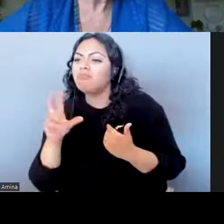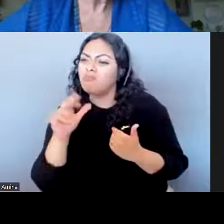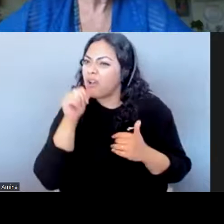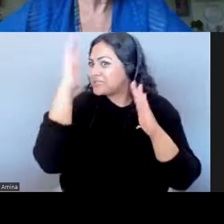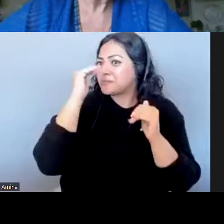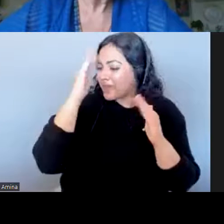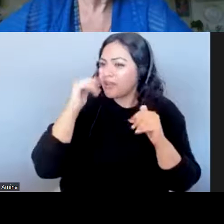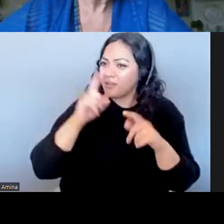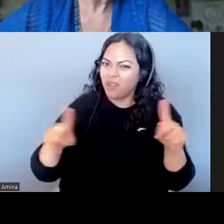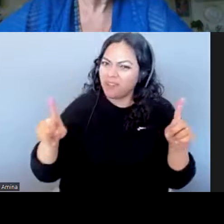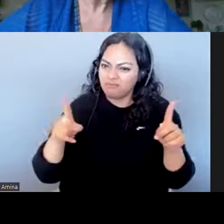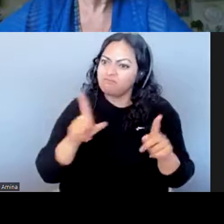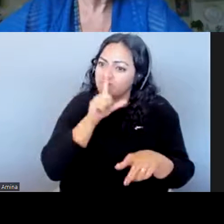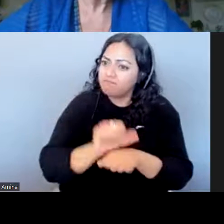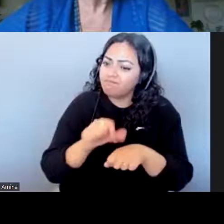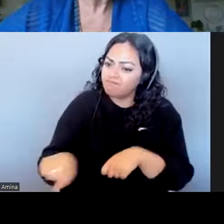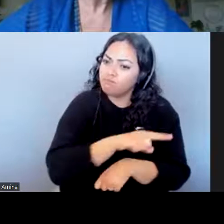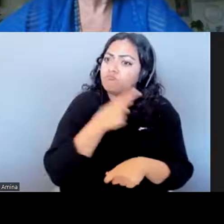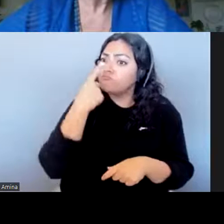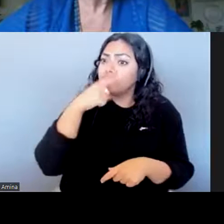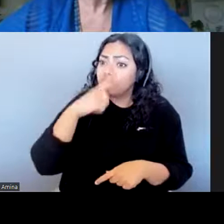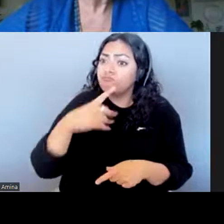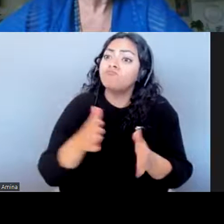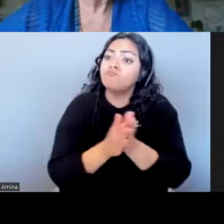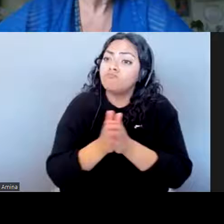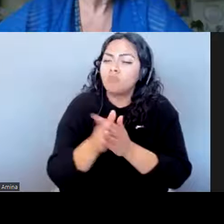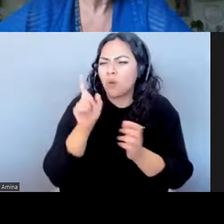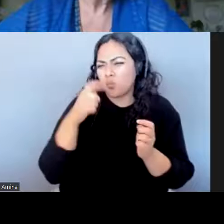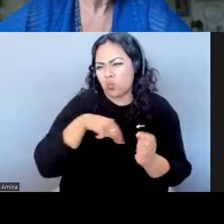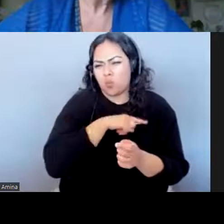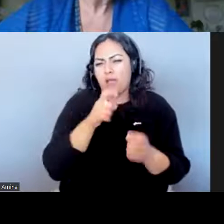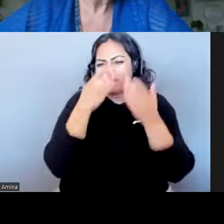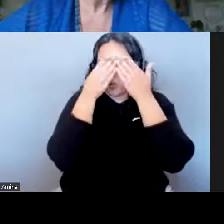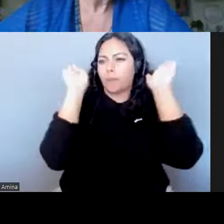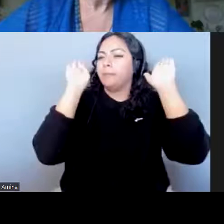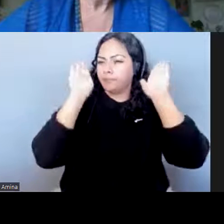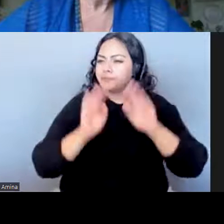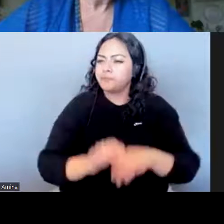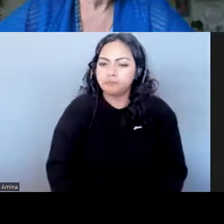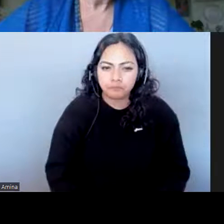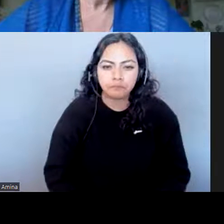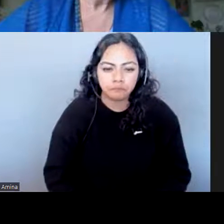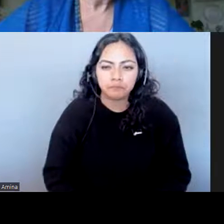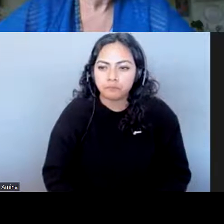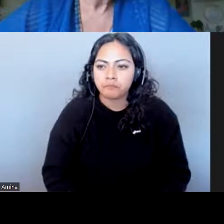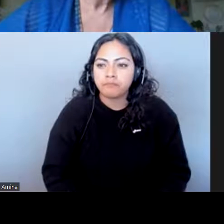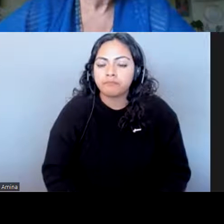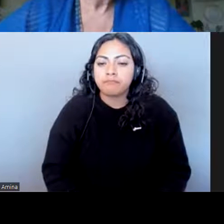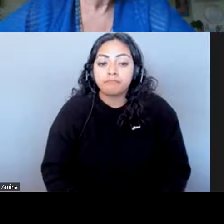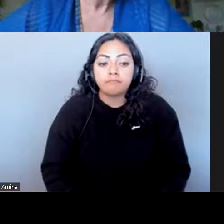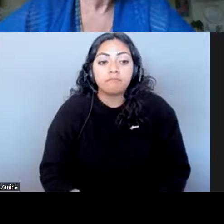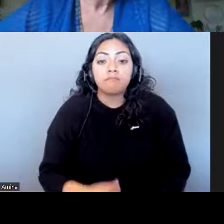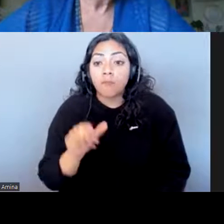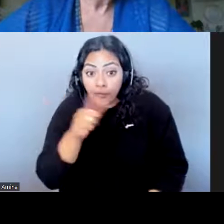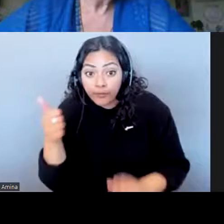That's great. Thank you. Does anyone else have any additional answers to that question? I'd like to encourage